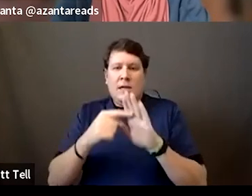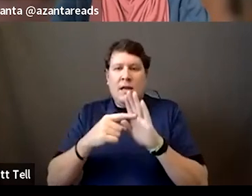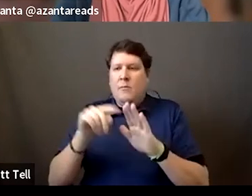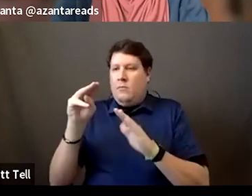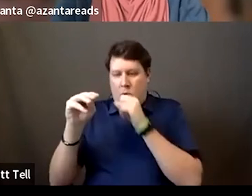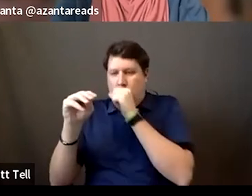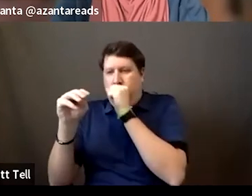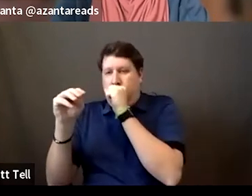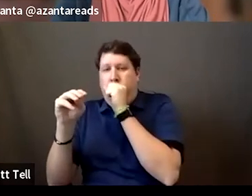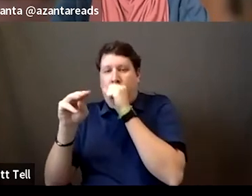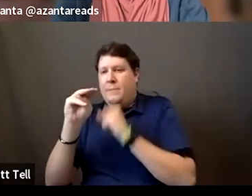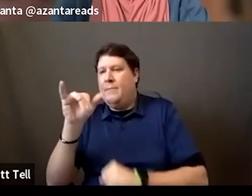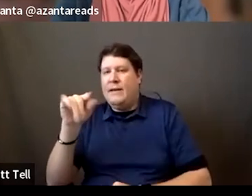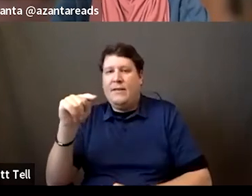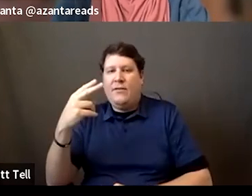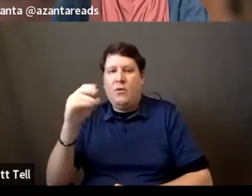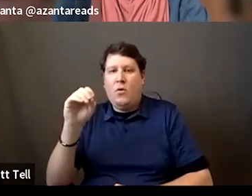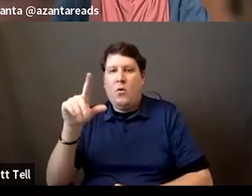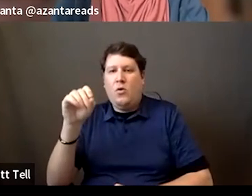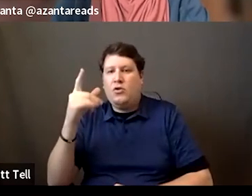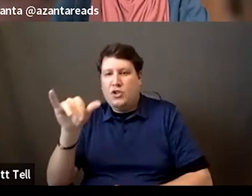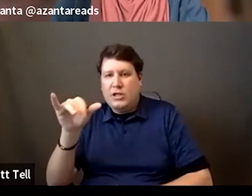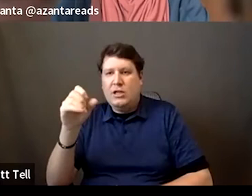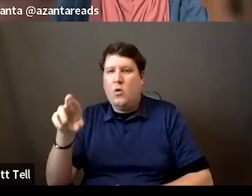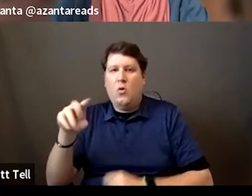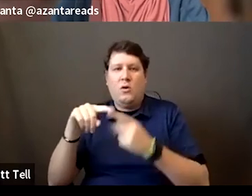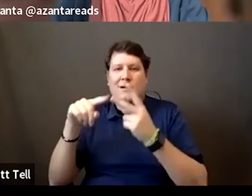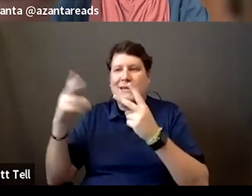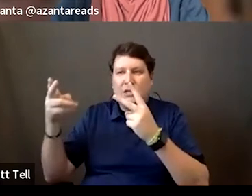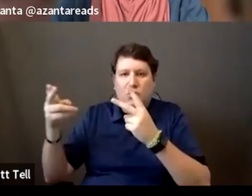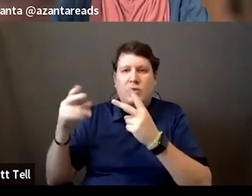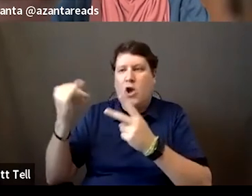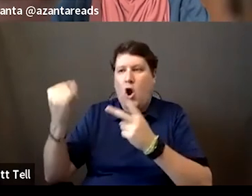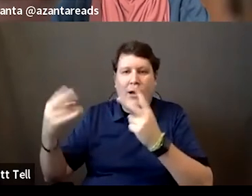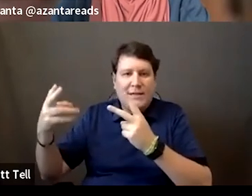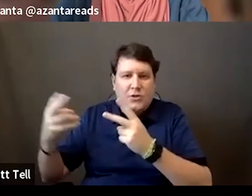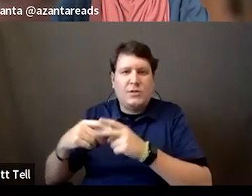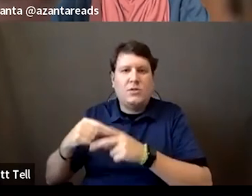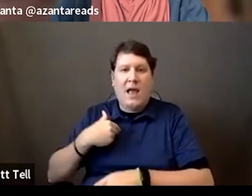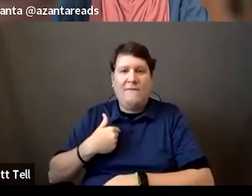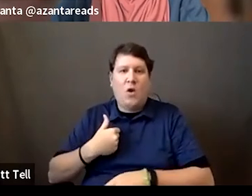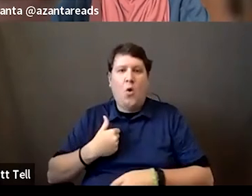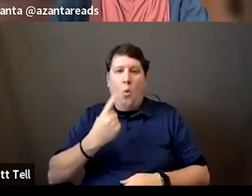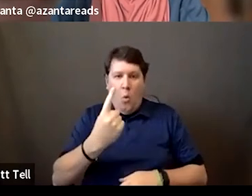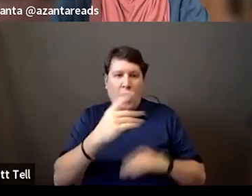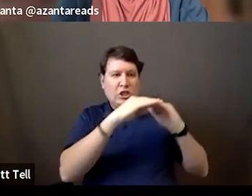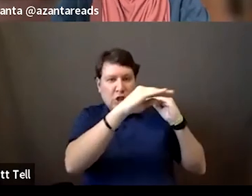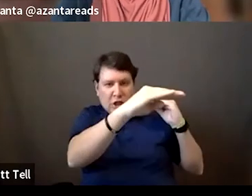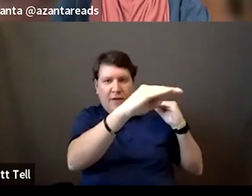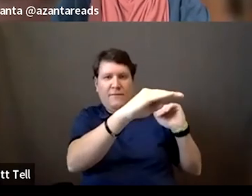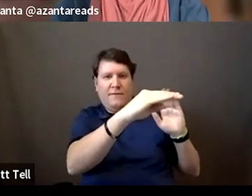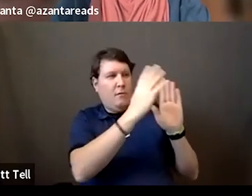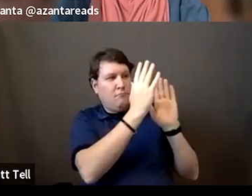mythology or art history. And I have an entire shelf on my bookshelf that's just